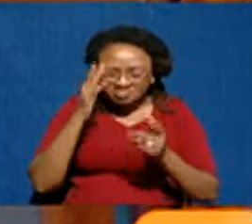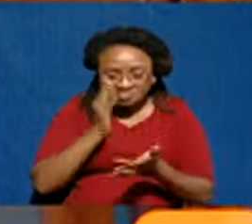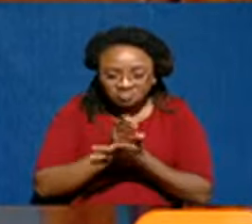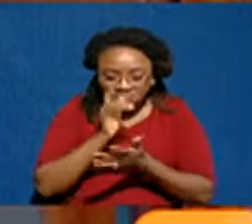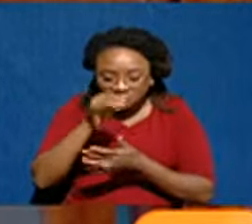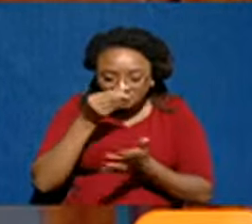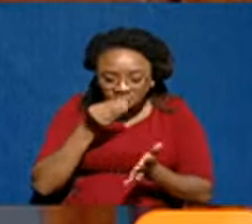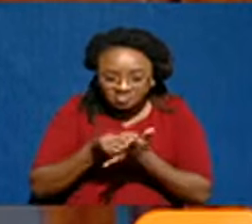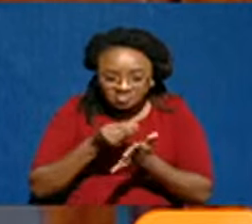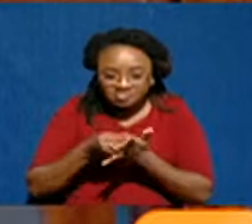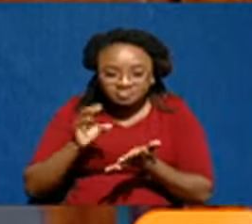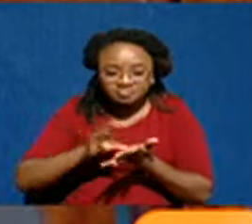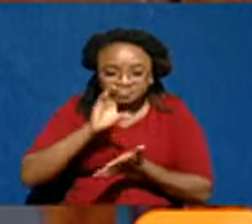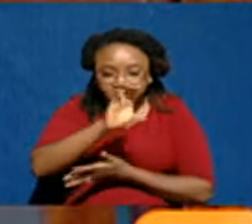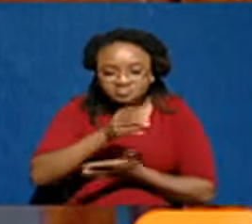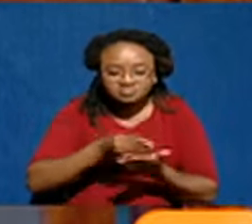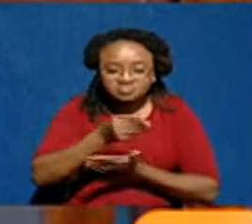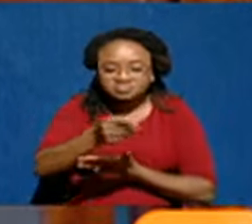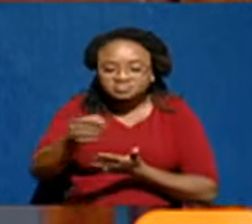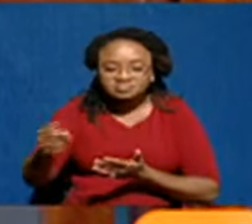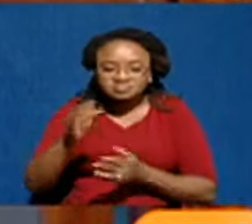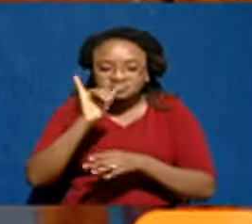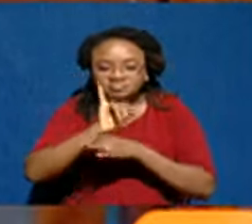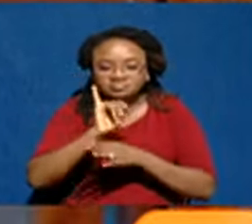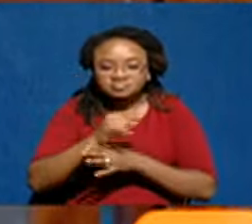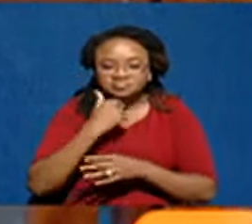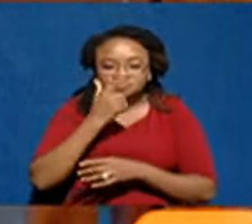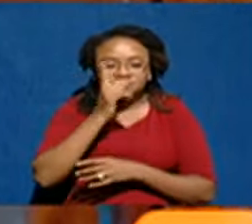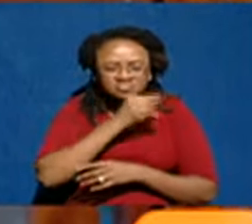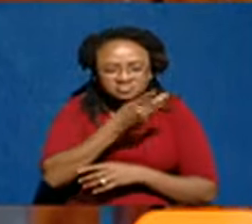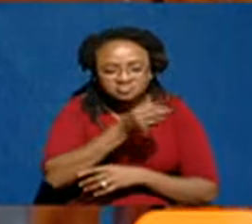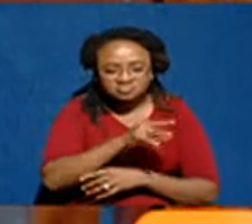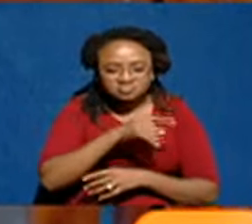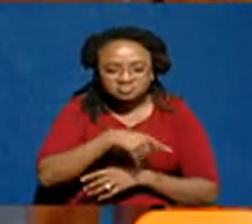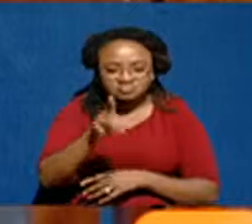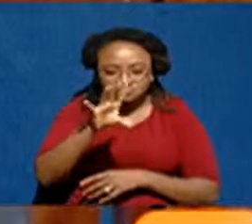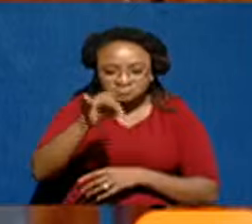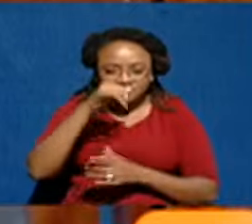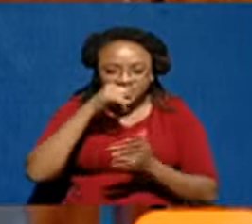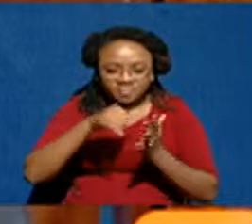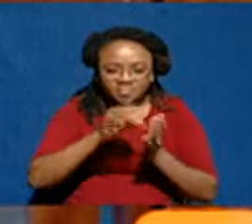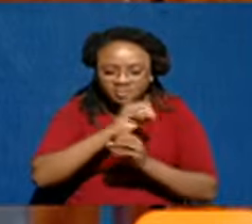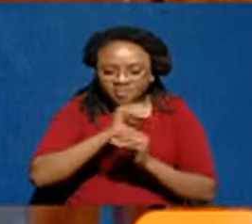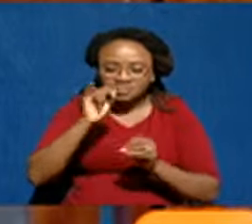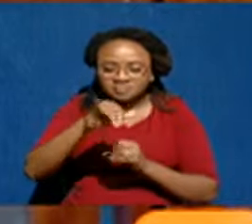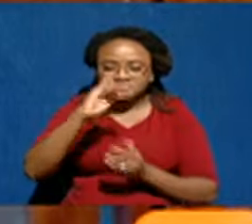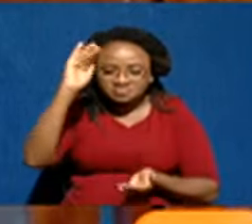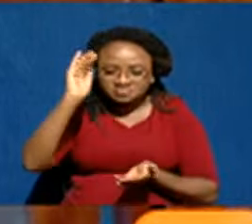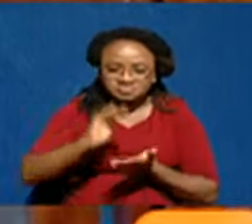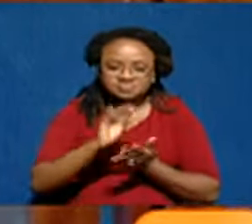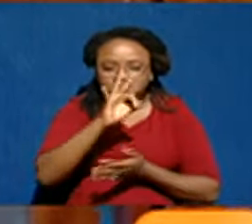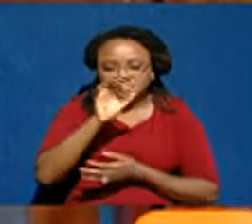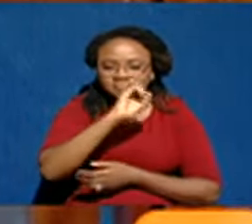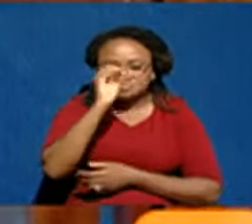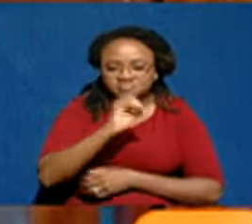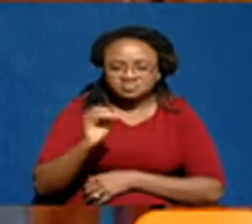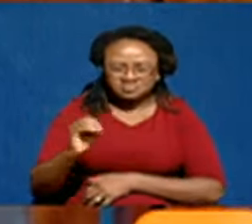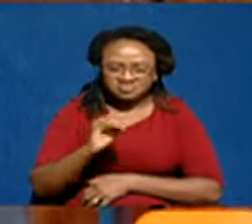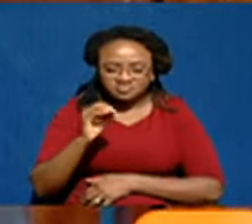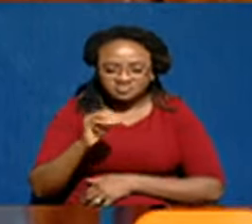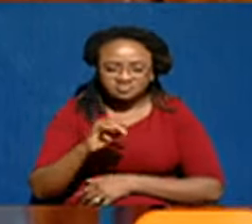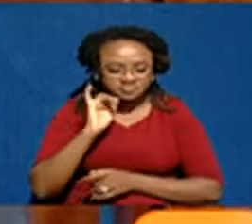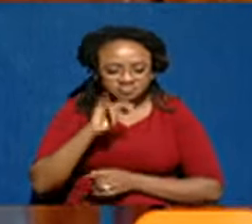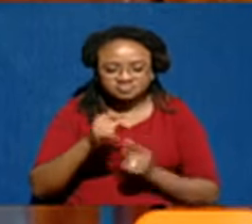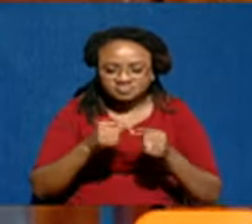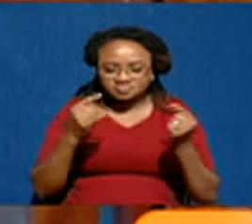to those medical intern doctors that we have told not to pick the letters is a reduction of 91%. It's a violation of our agreement. And therefore,